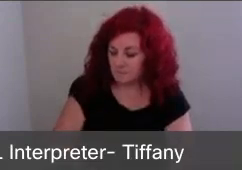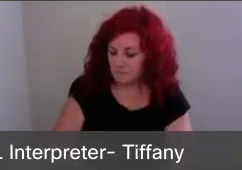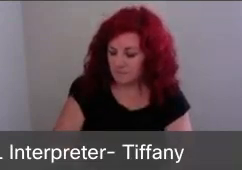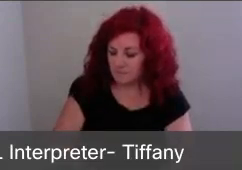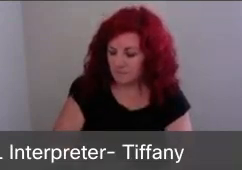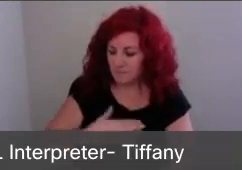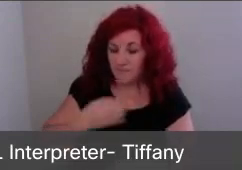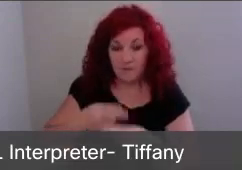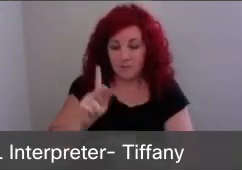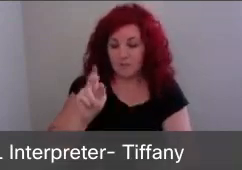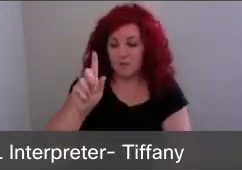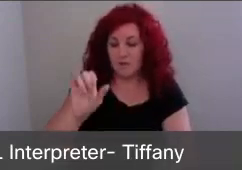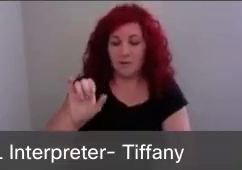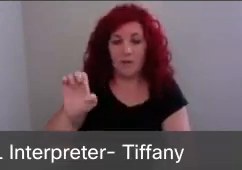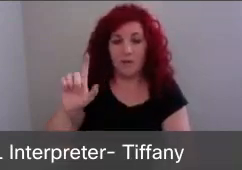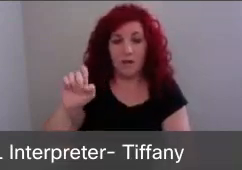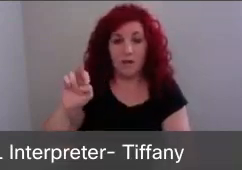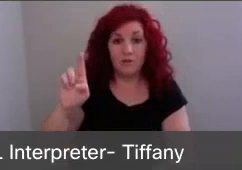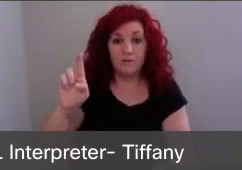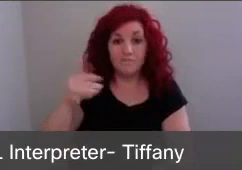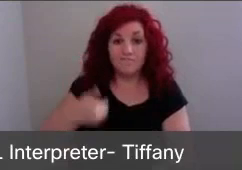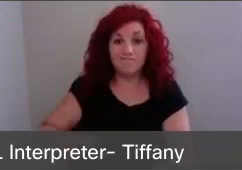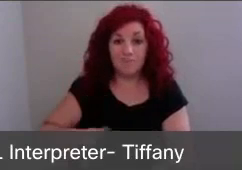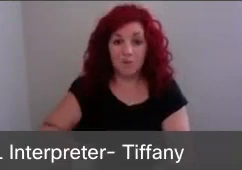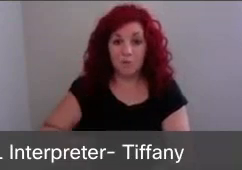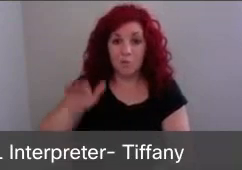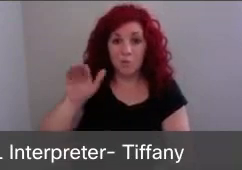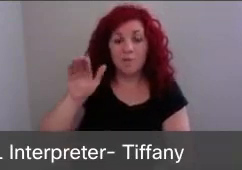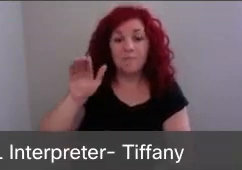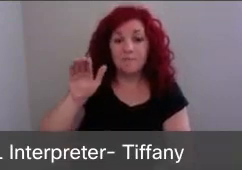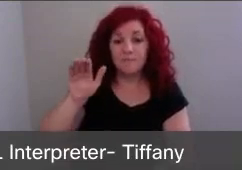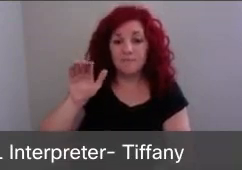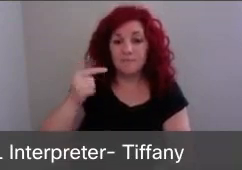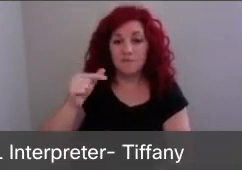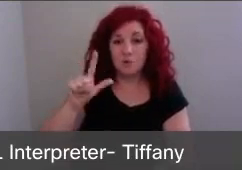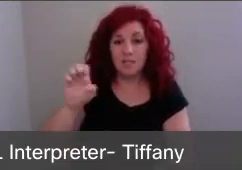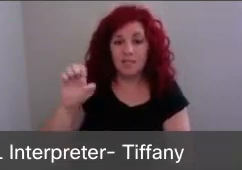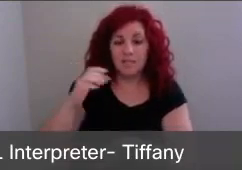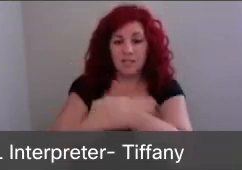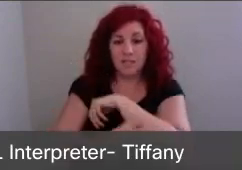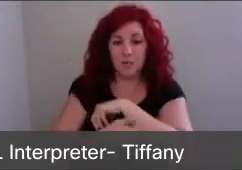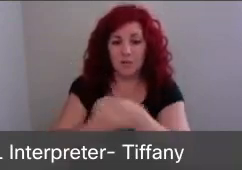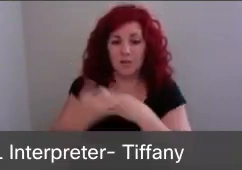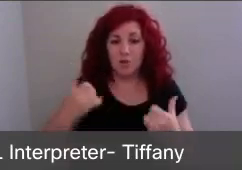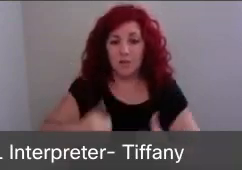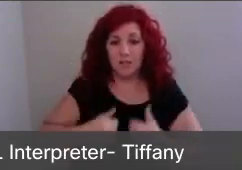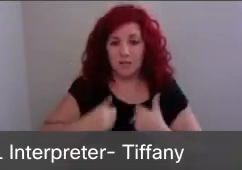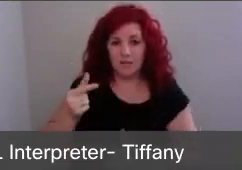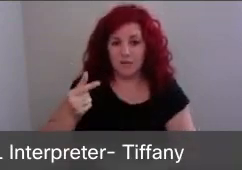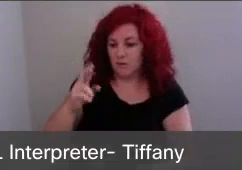My name is Kelly Eller, and I grew up in Greenlee County, and I currently live in Graham